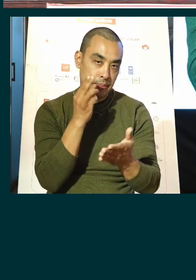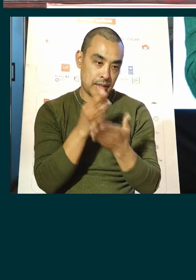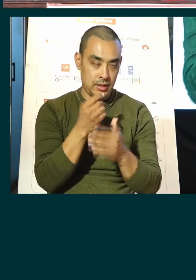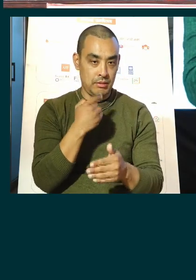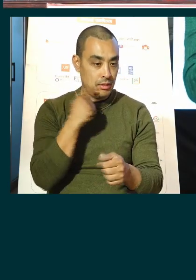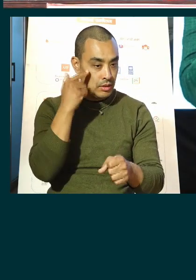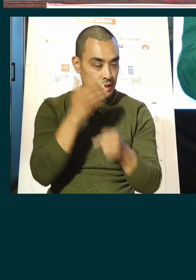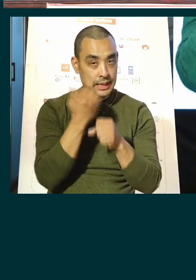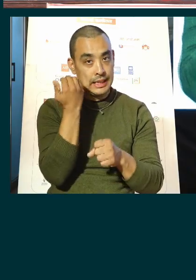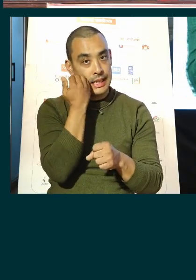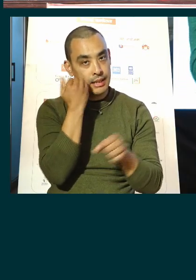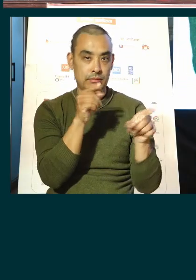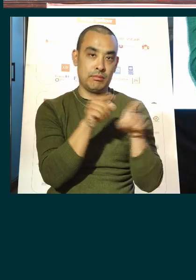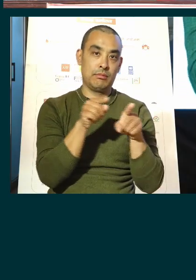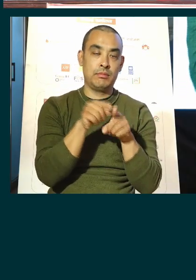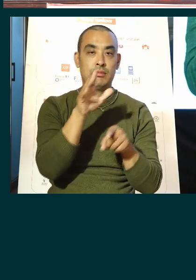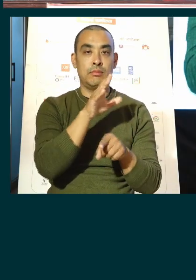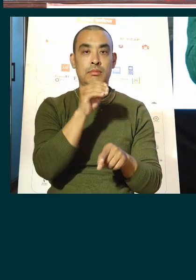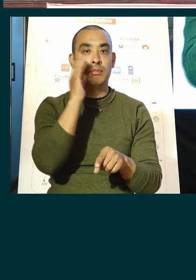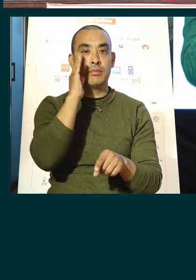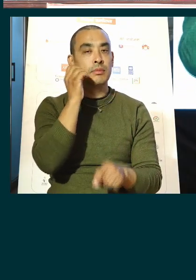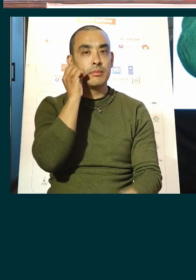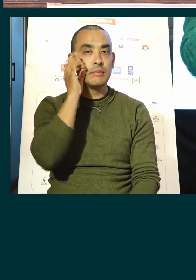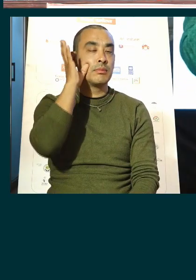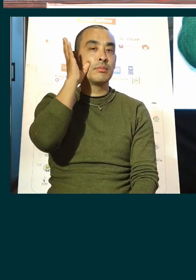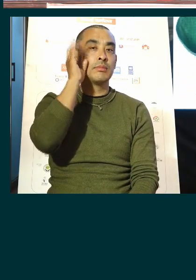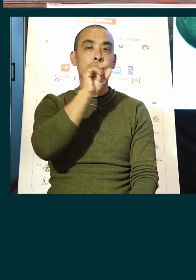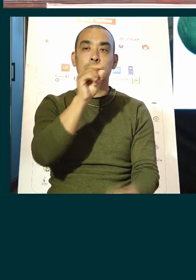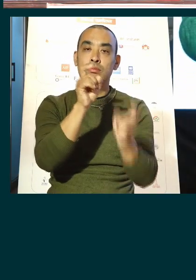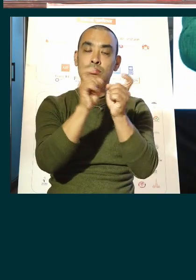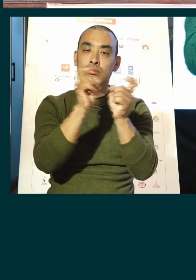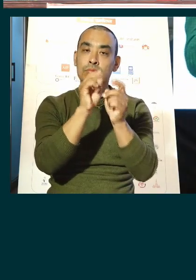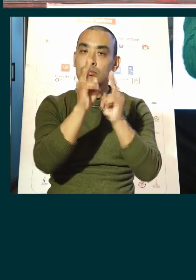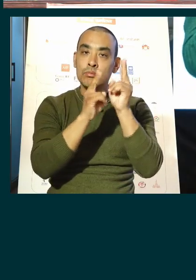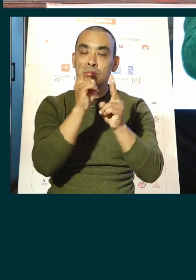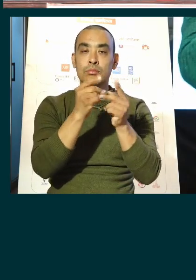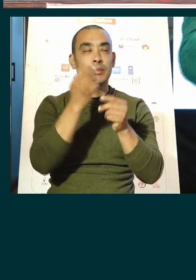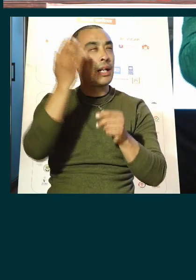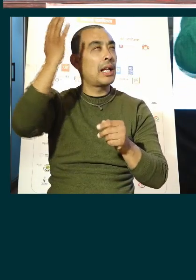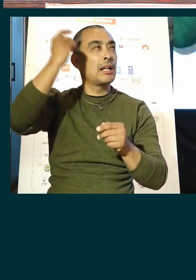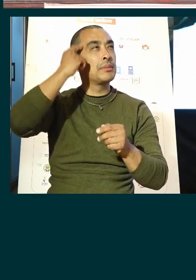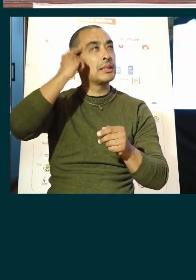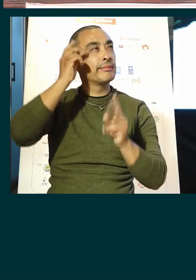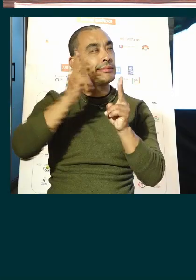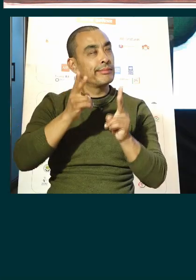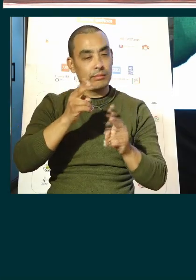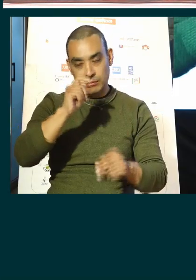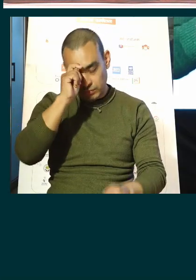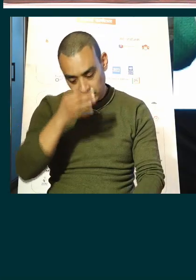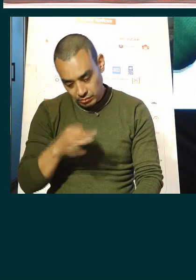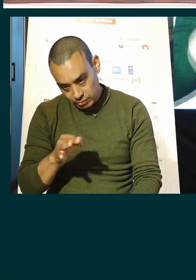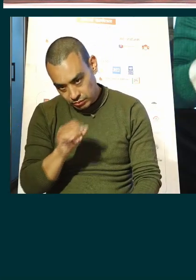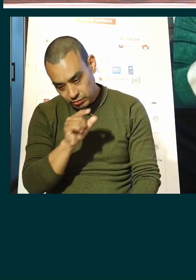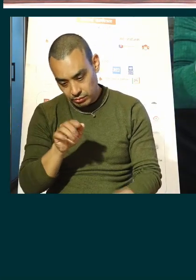we have target boys because we always, since morning I'm hearing that we are talking about patriarchy, dignified menstruation, and